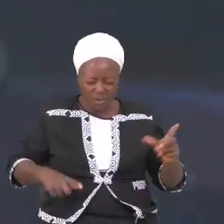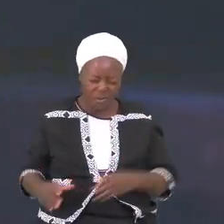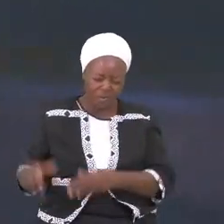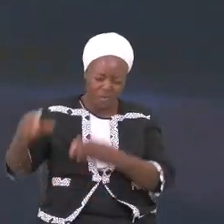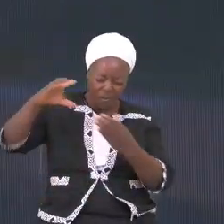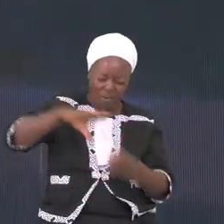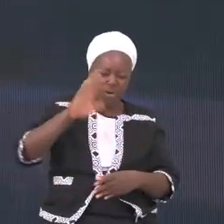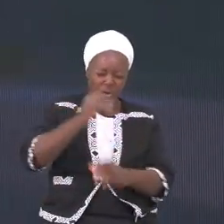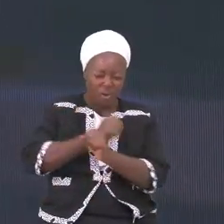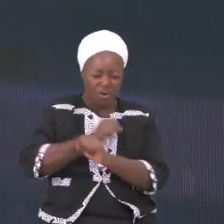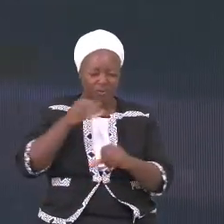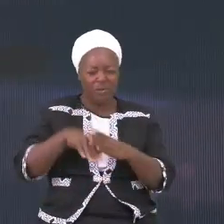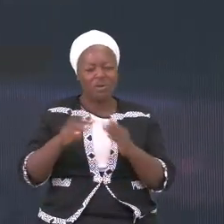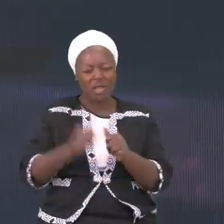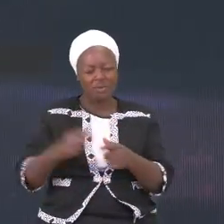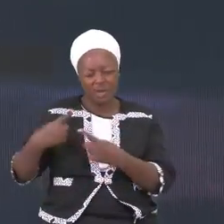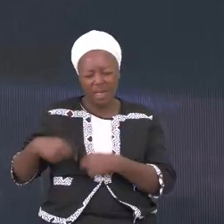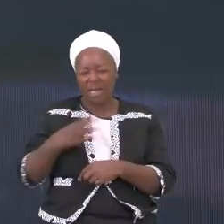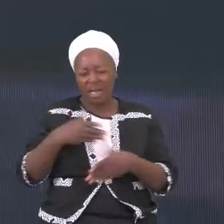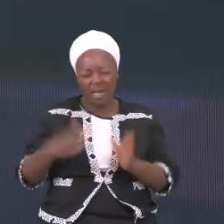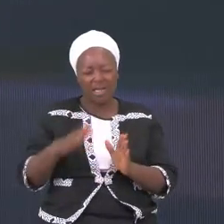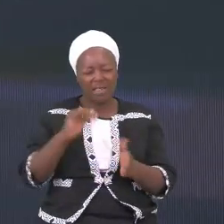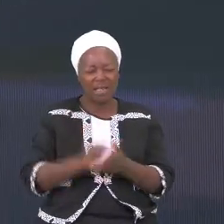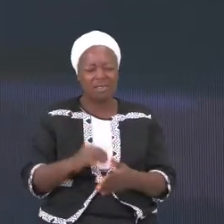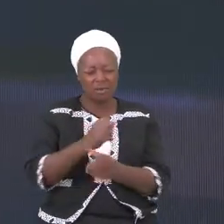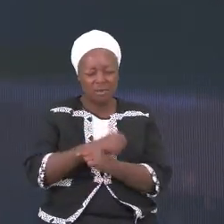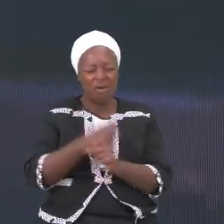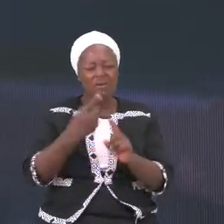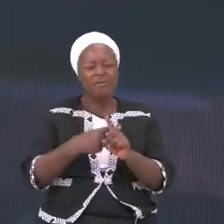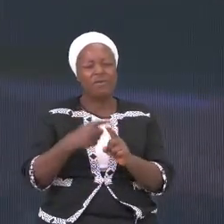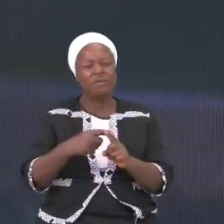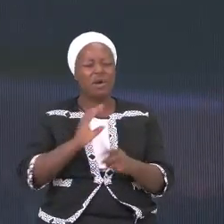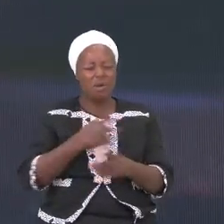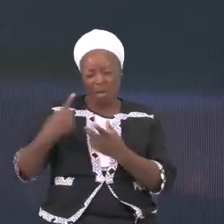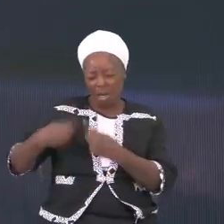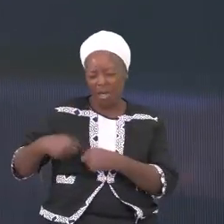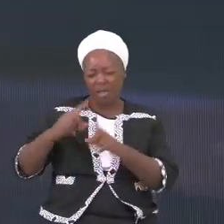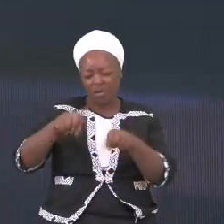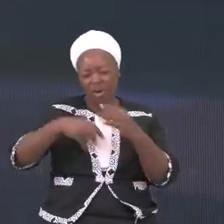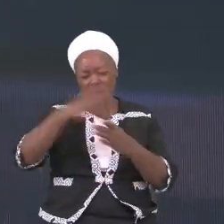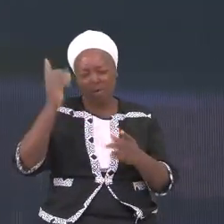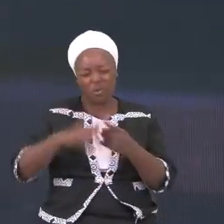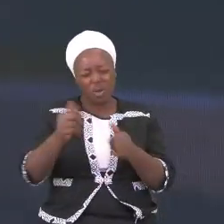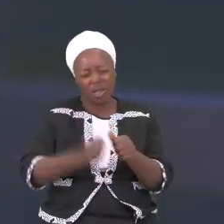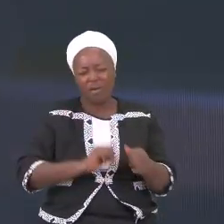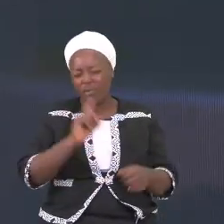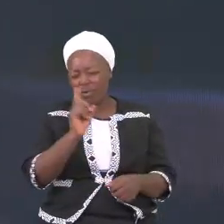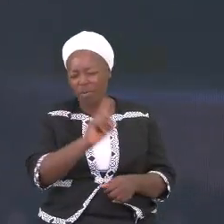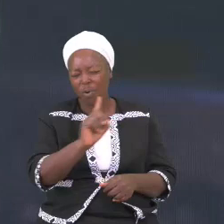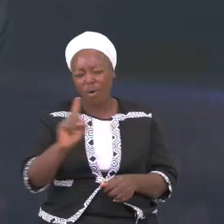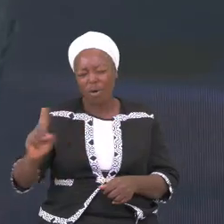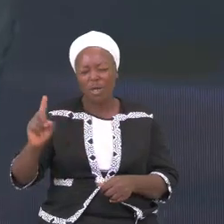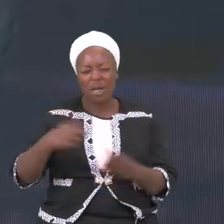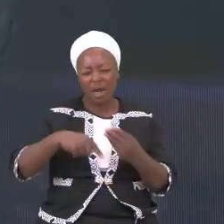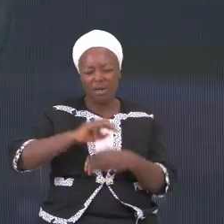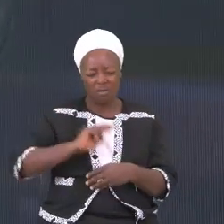that love from our heart reach out to everyone around us every time, every day, all the